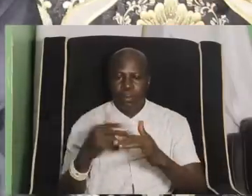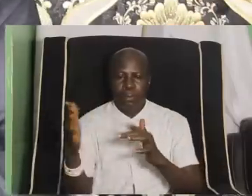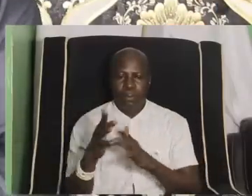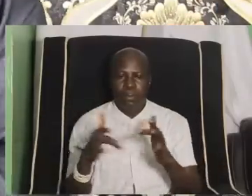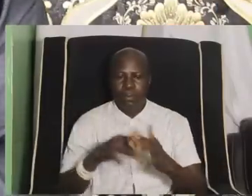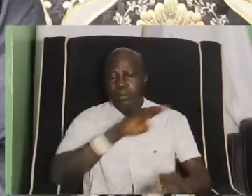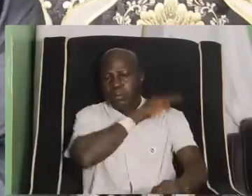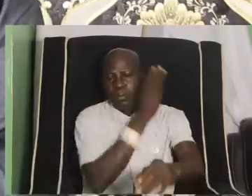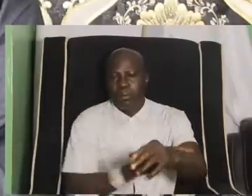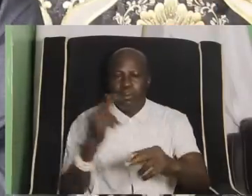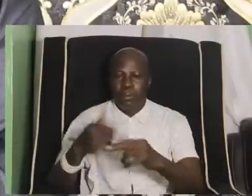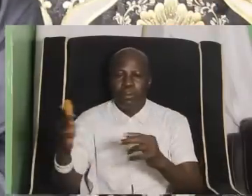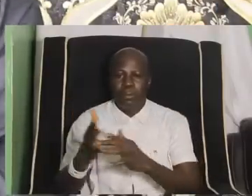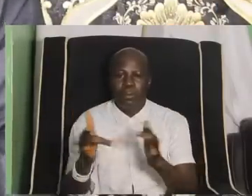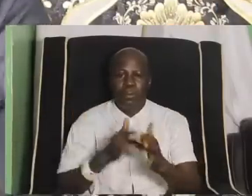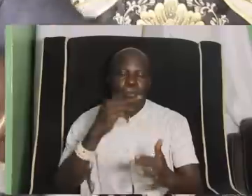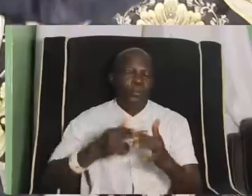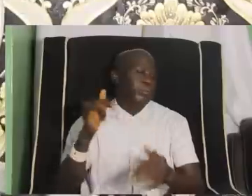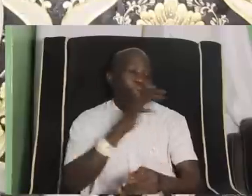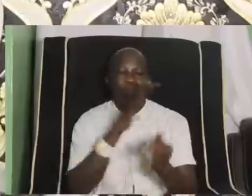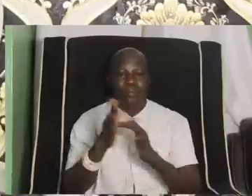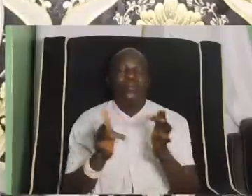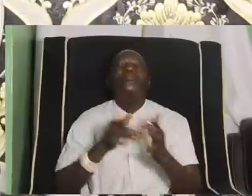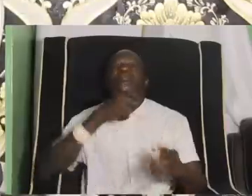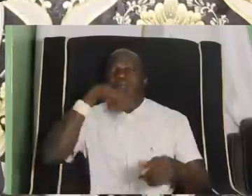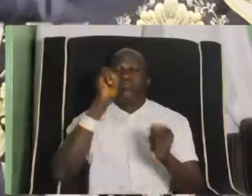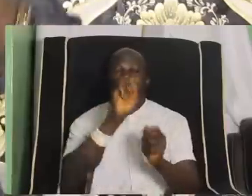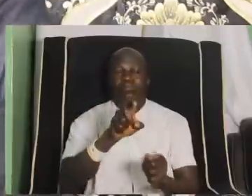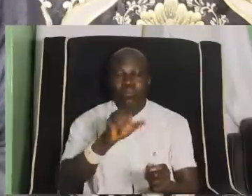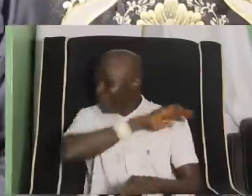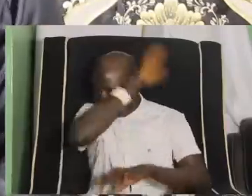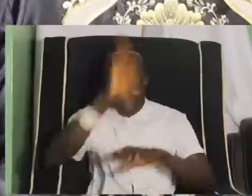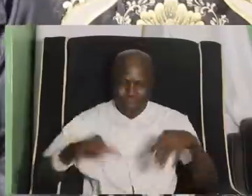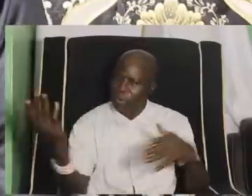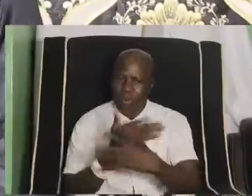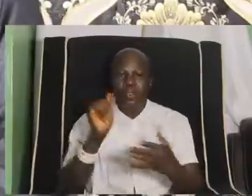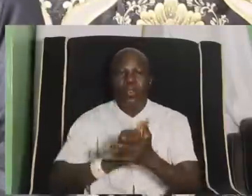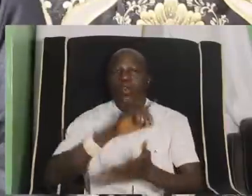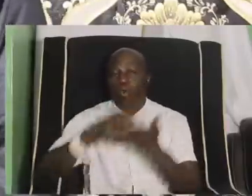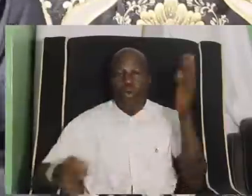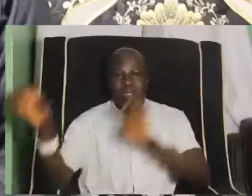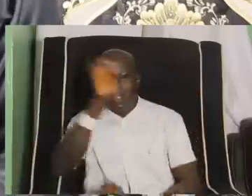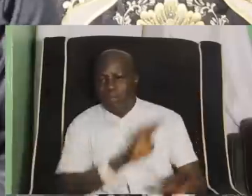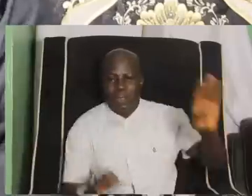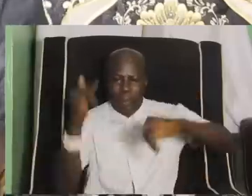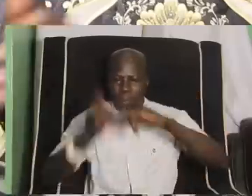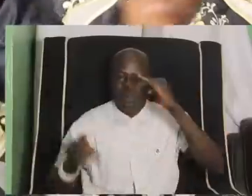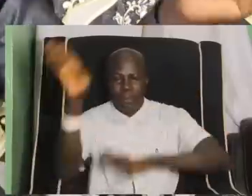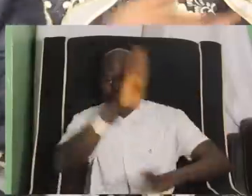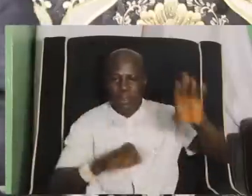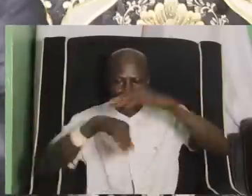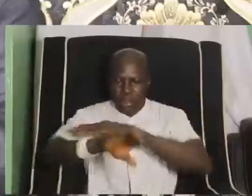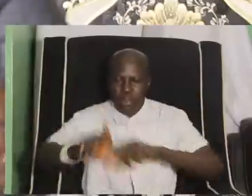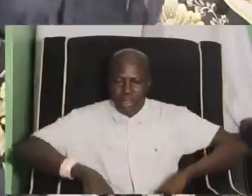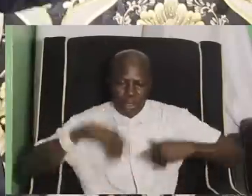materi bara. Wo le abanu gale. In the name of Jesus. Bo pase ni o. I decree. Emi o daba. No suggest. Owo ja ogo laye. Your battery. Lo ko Jesus. In